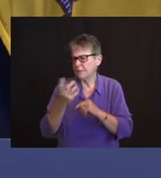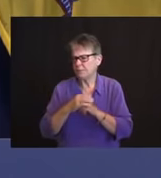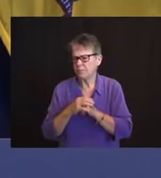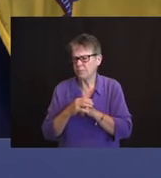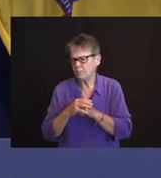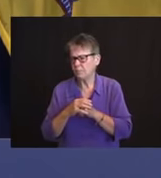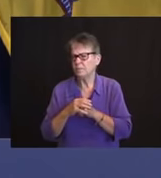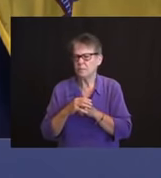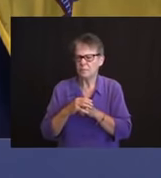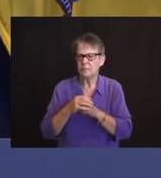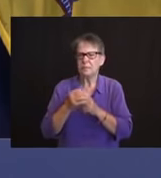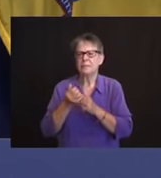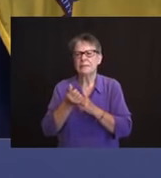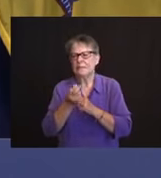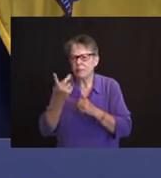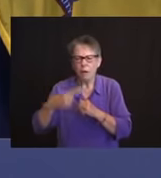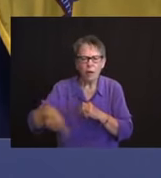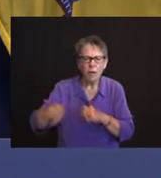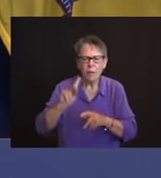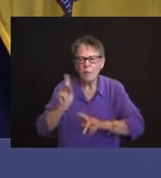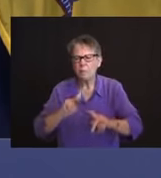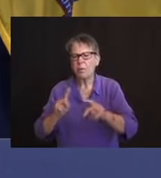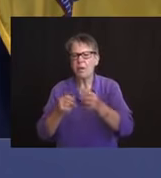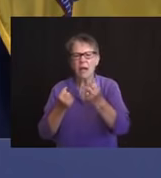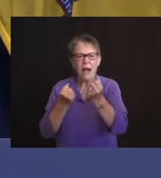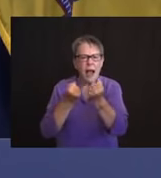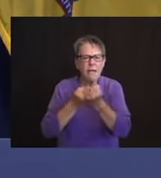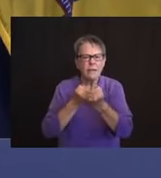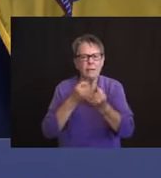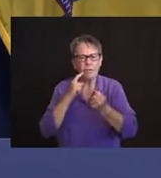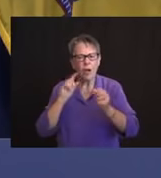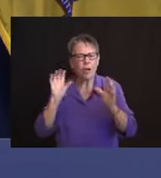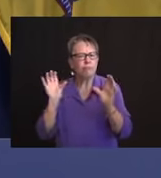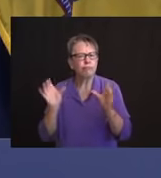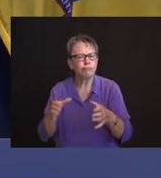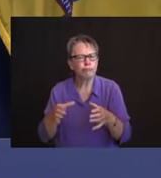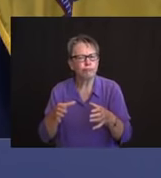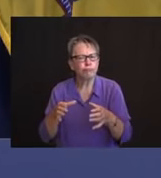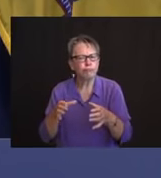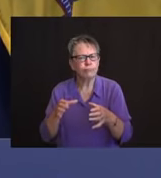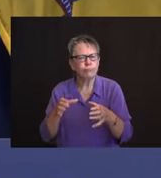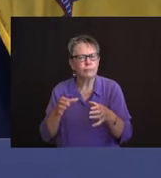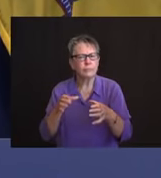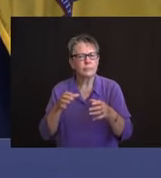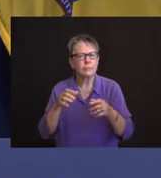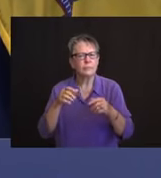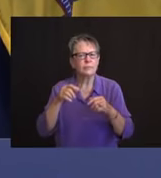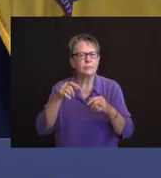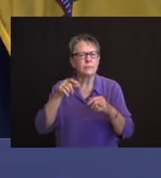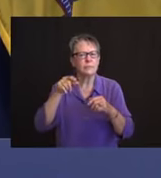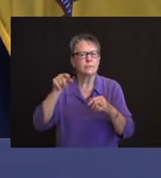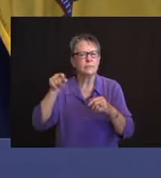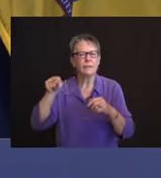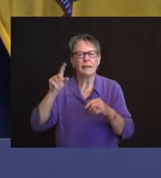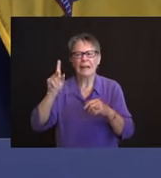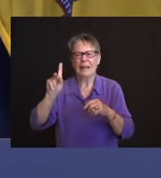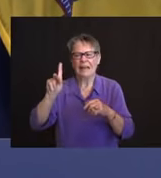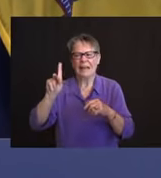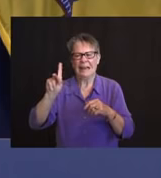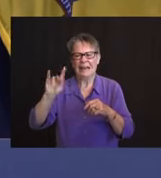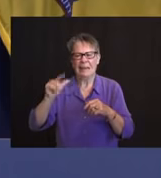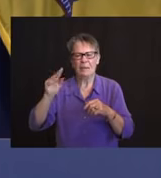several advocates, one in particular, Kim Gaddy, who's a dear friend of all of us, to give them a shout out in Trenton. And